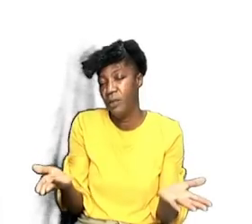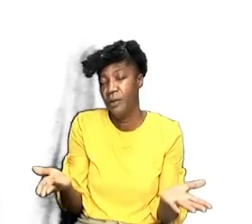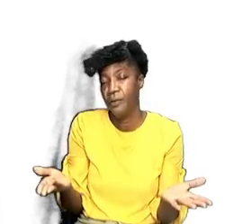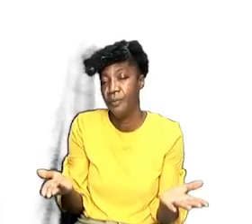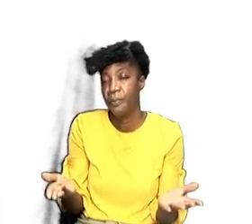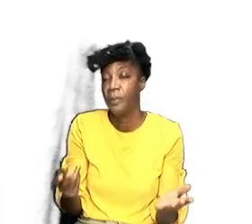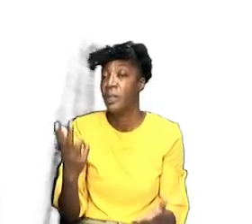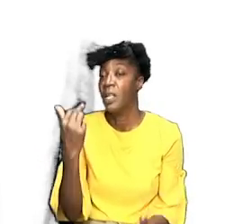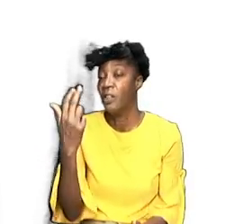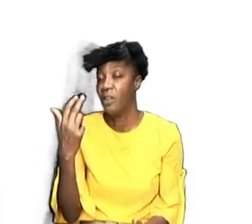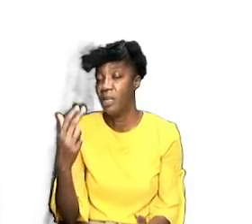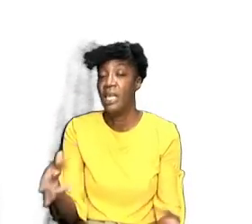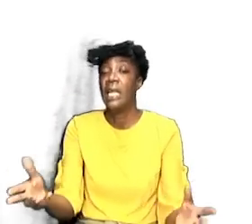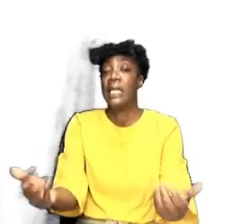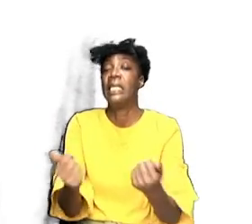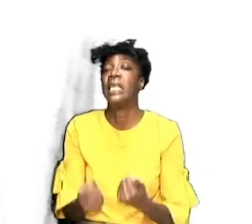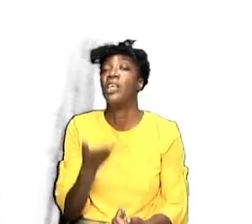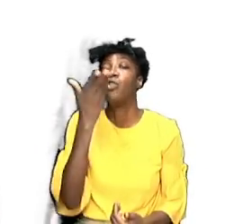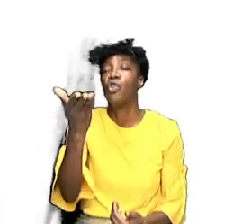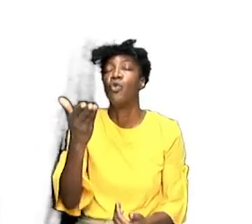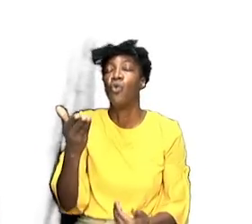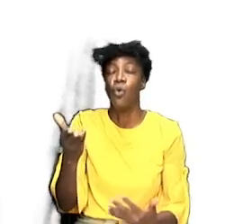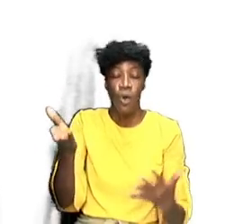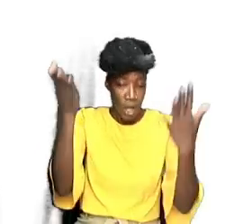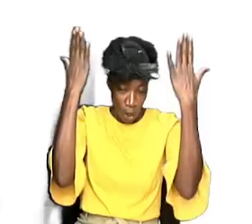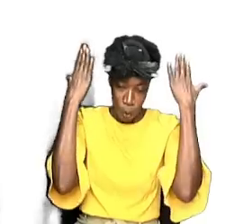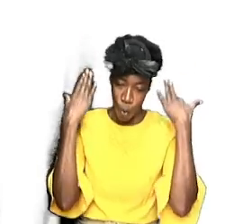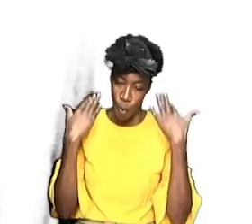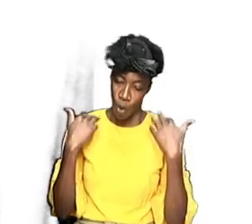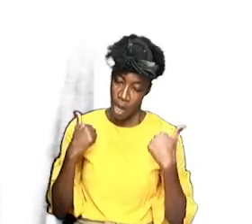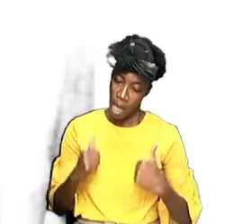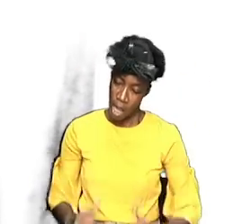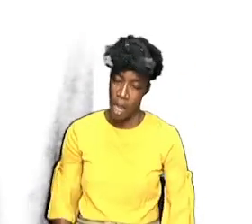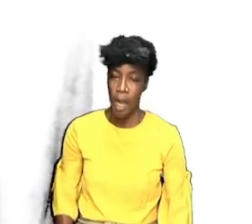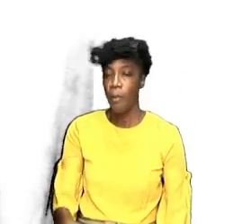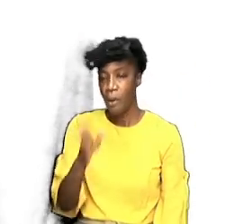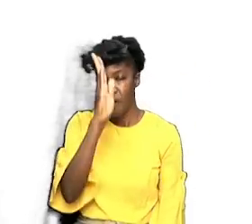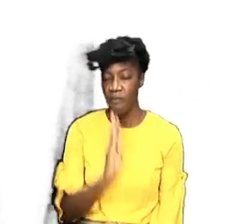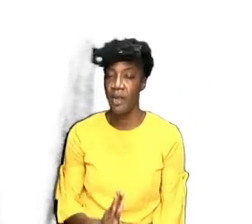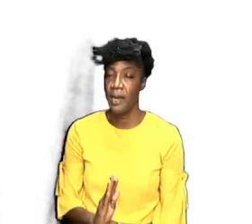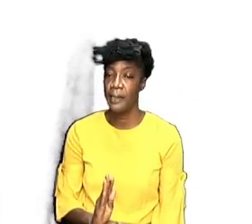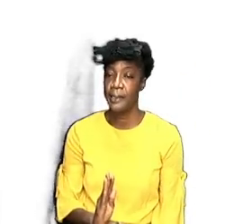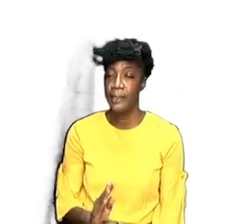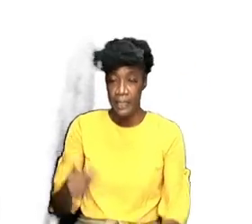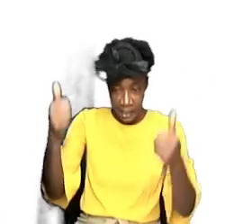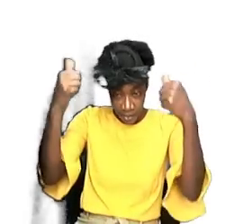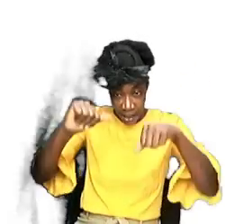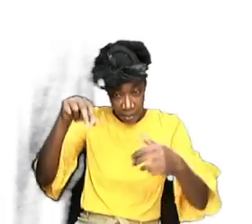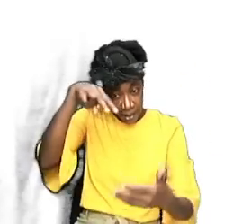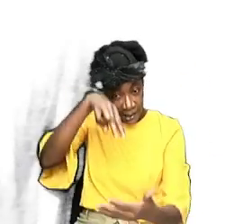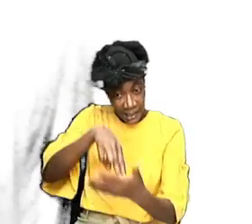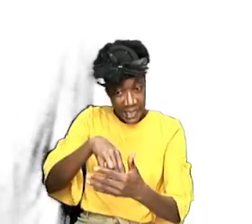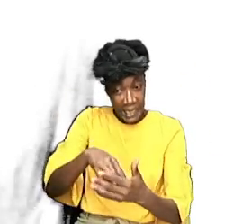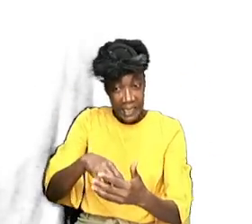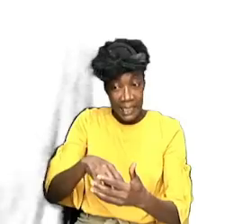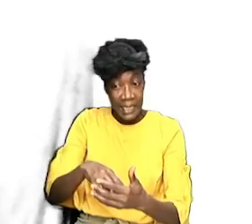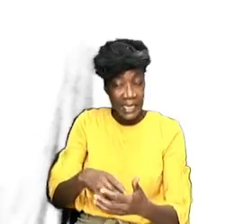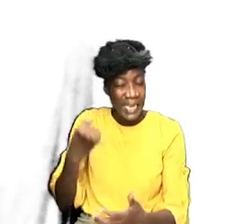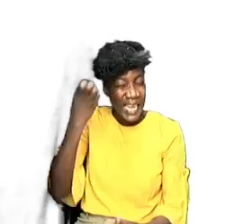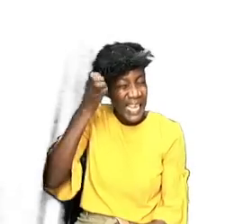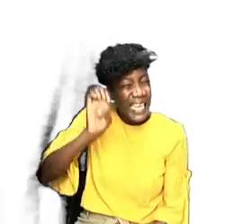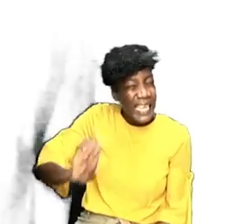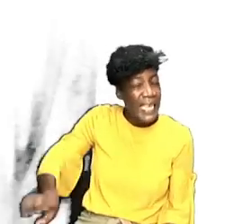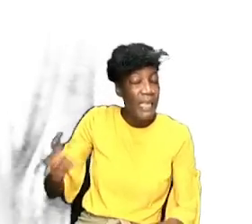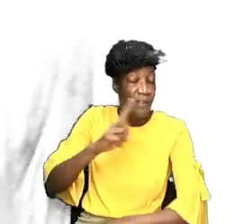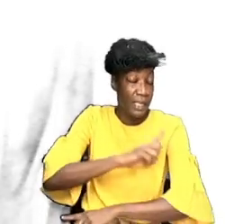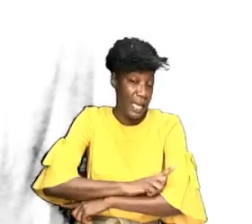13, "take unto you the whole armor of God, that ye may be able to withstand in the evil day, and